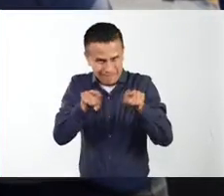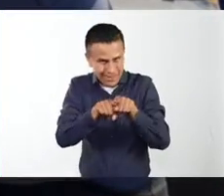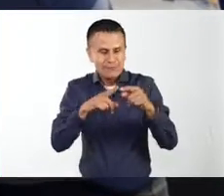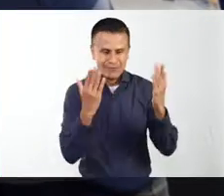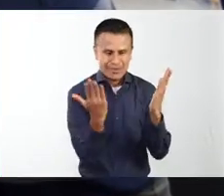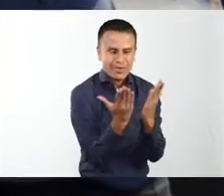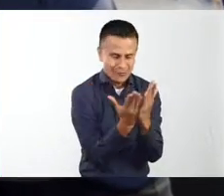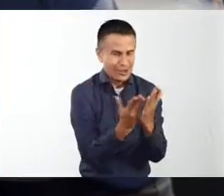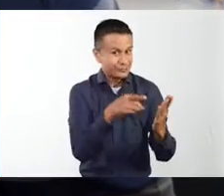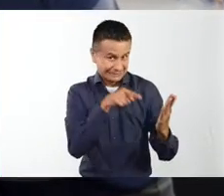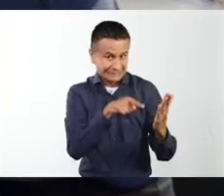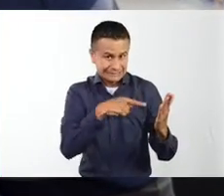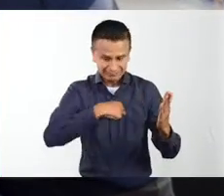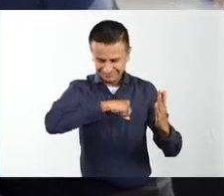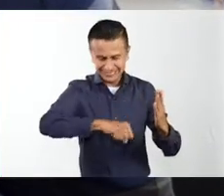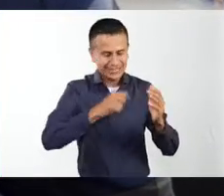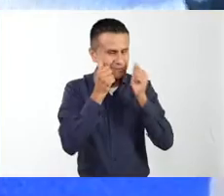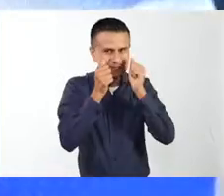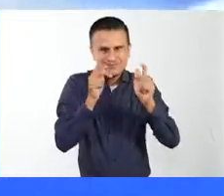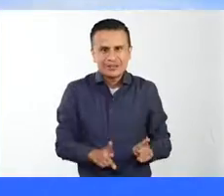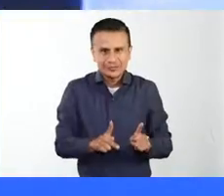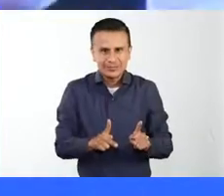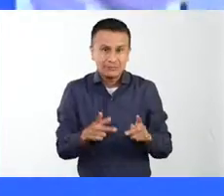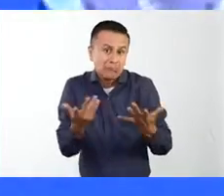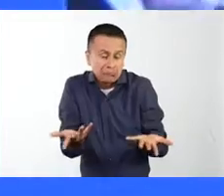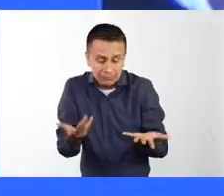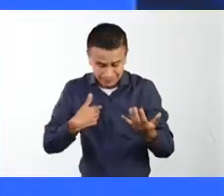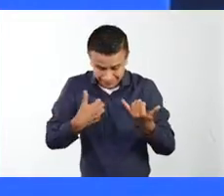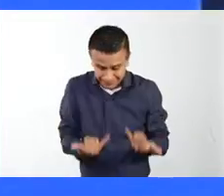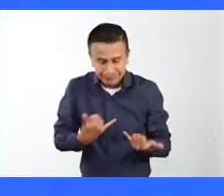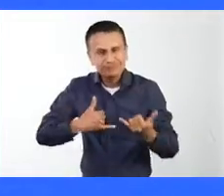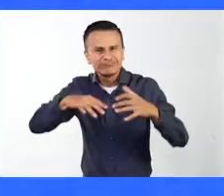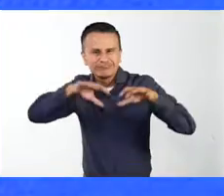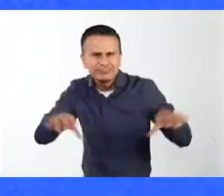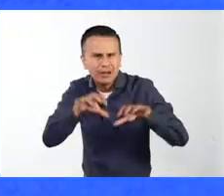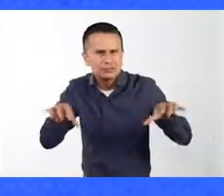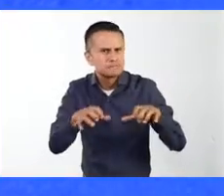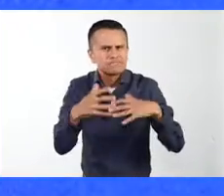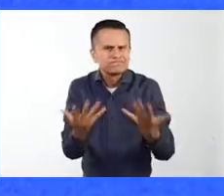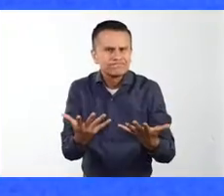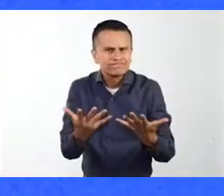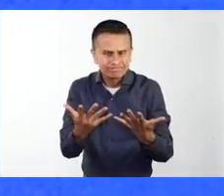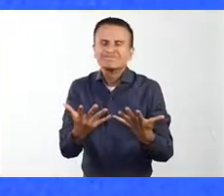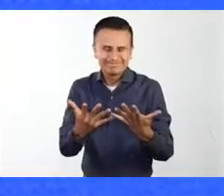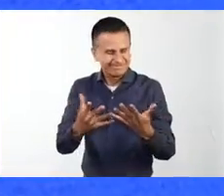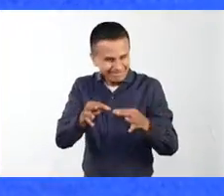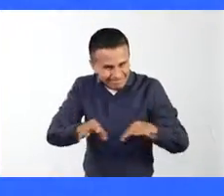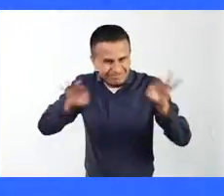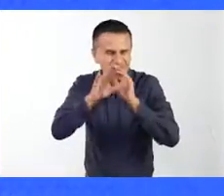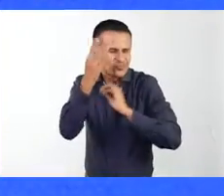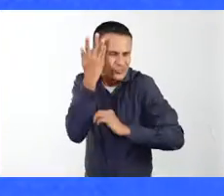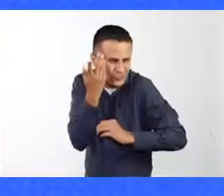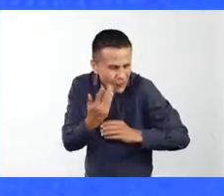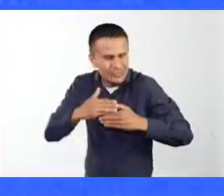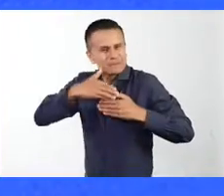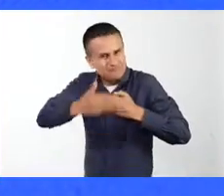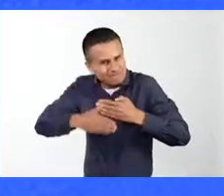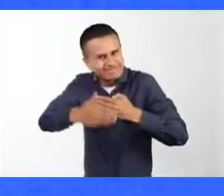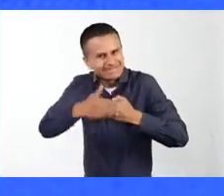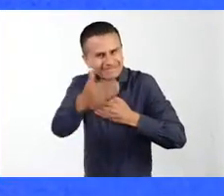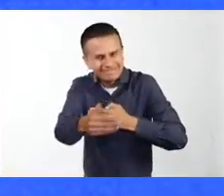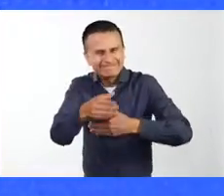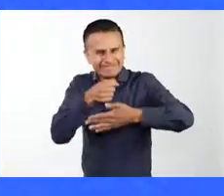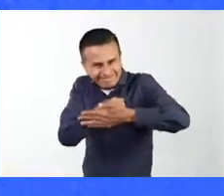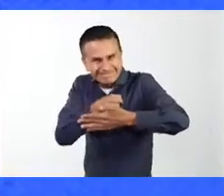right, exactly as education is a human right. So what we are doing is to reaffirm every